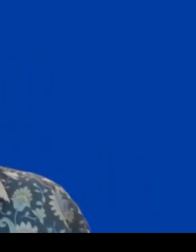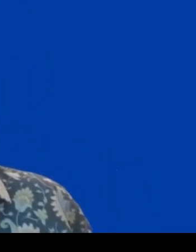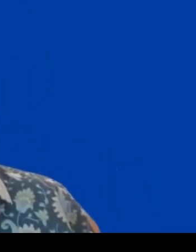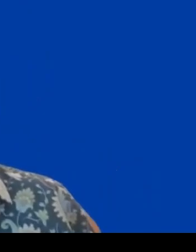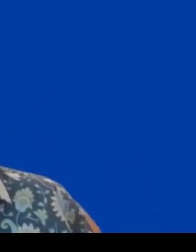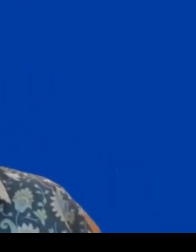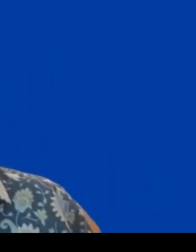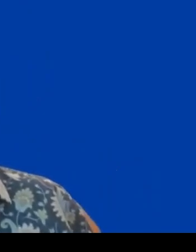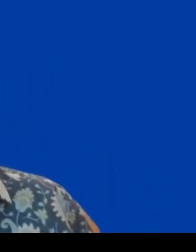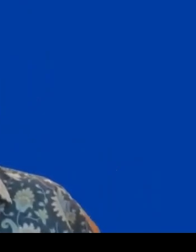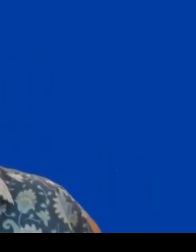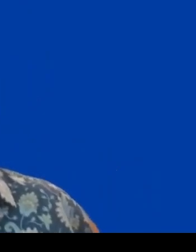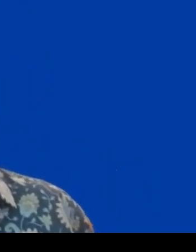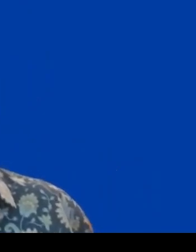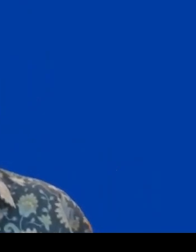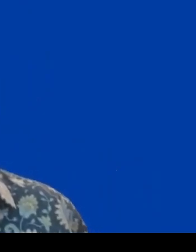ENGAGE, at